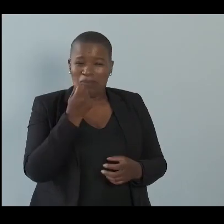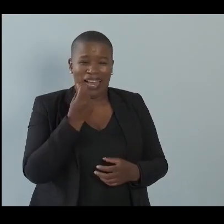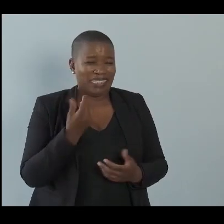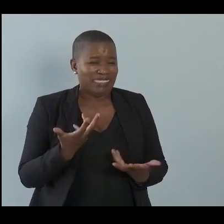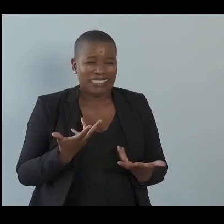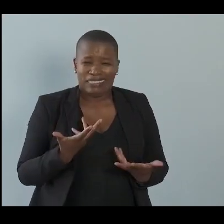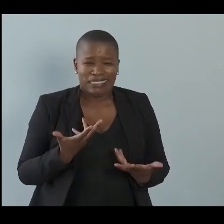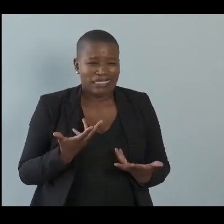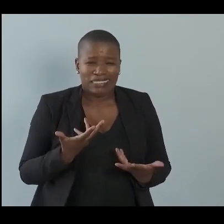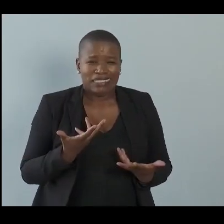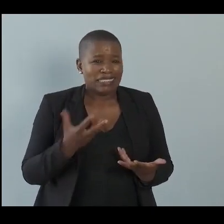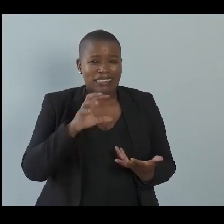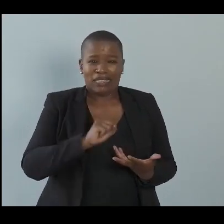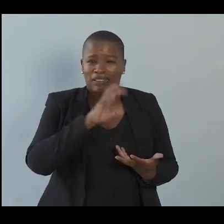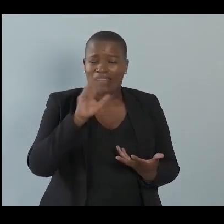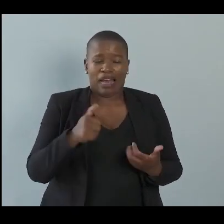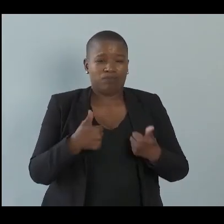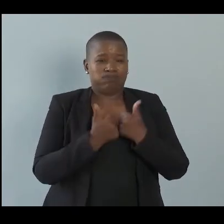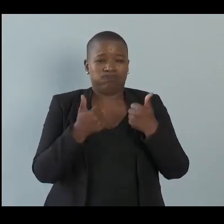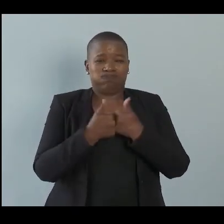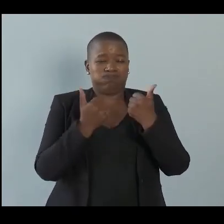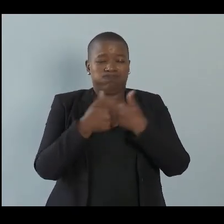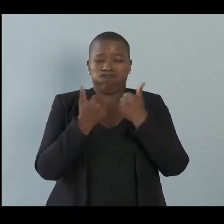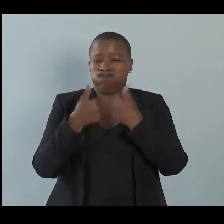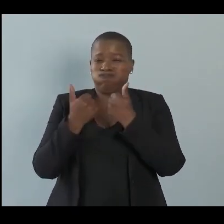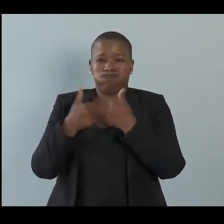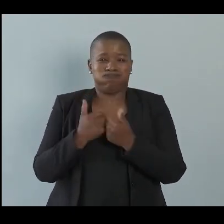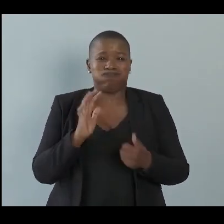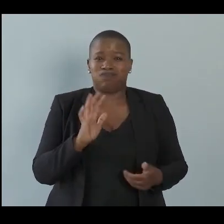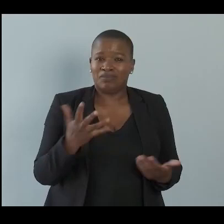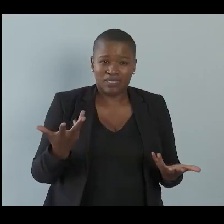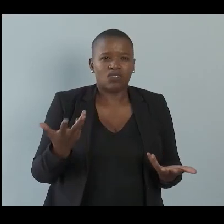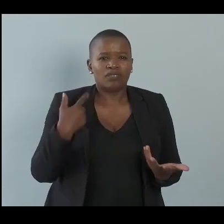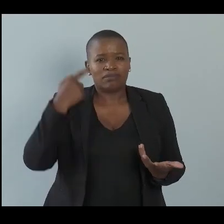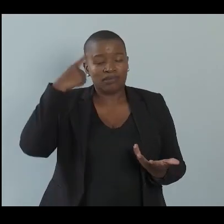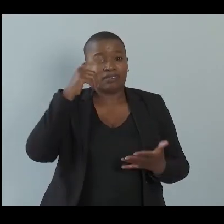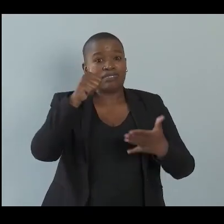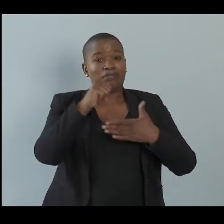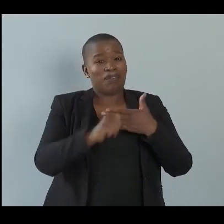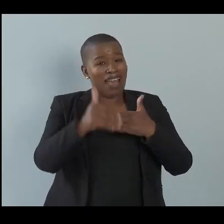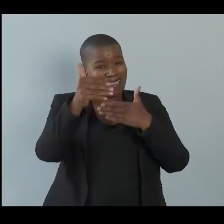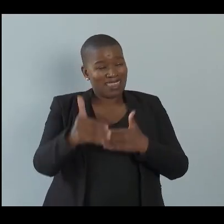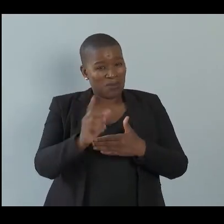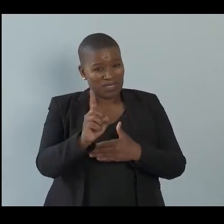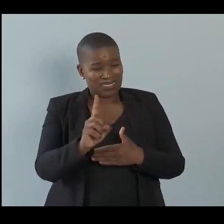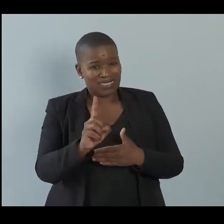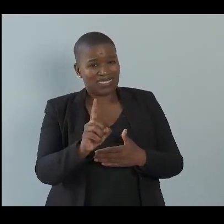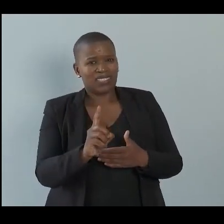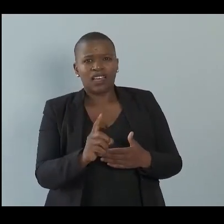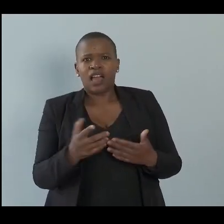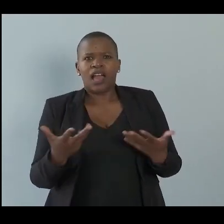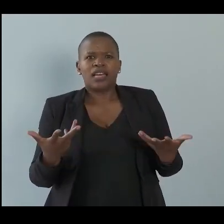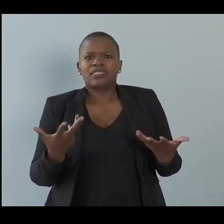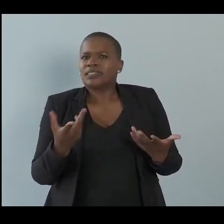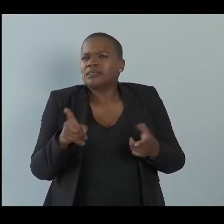to be challenging. What are you looking to over the next 6 months? Well, I think I'd probably reiterate, some of what